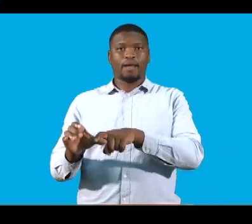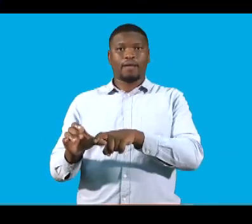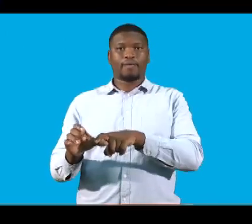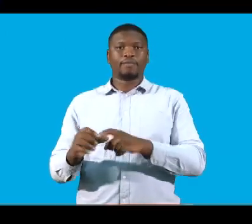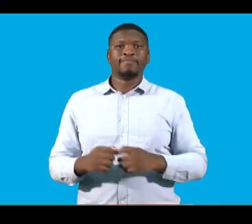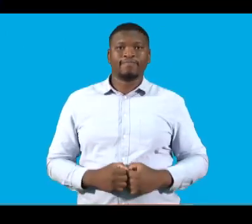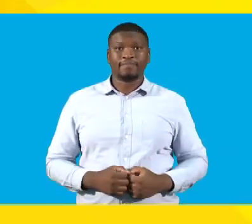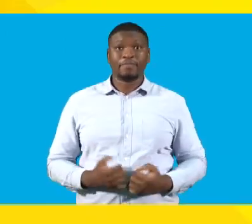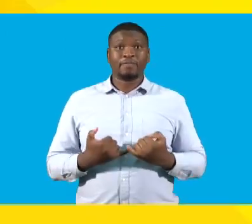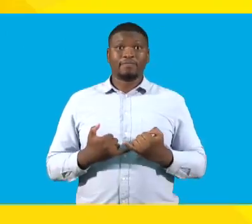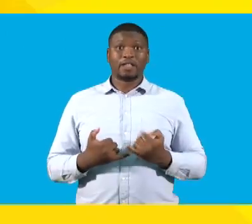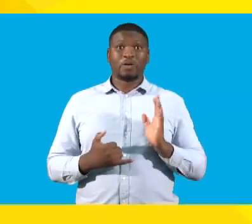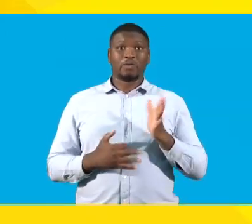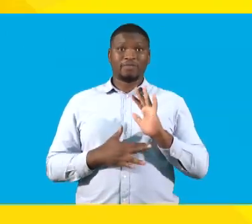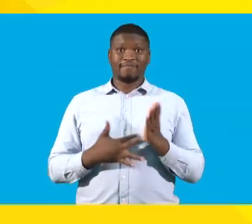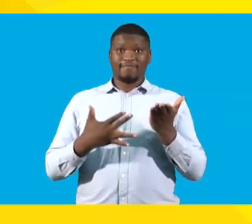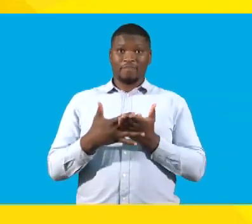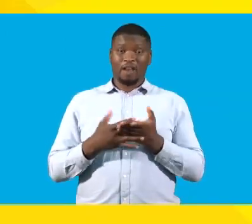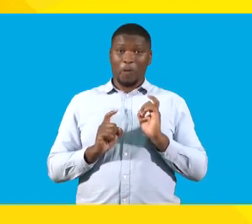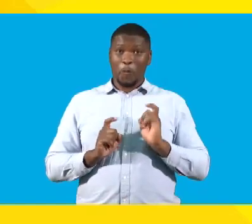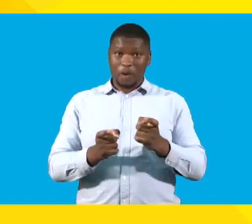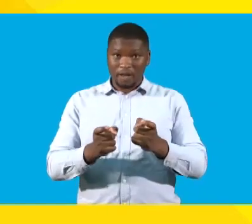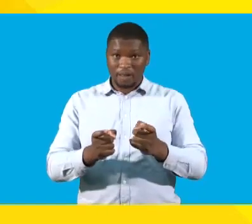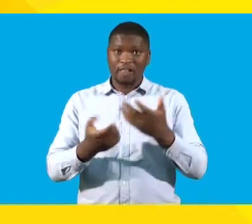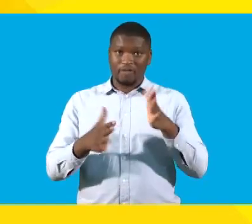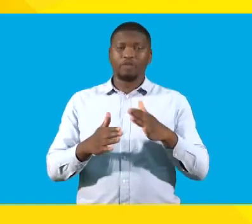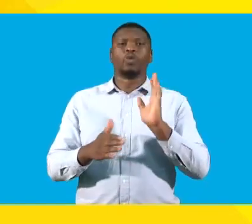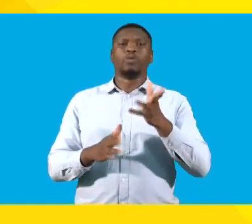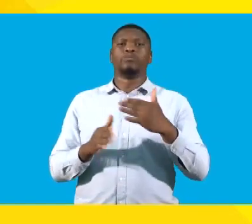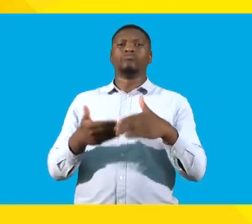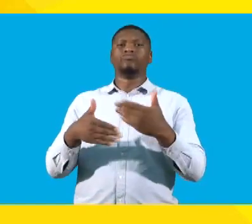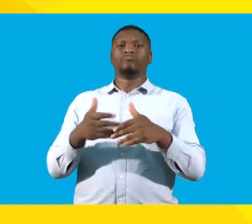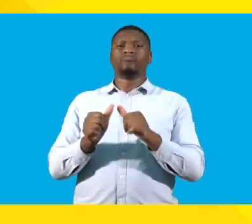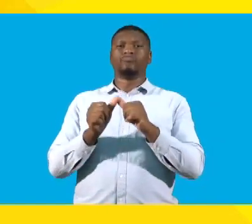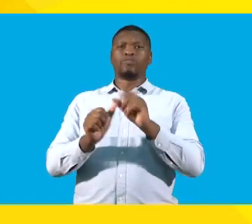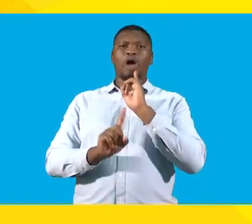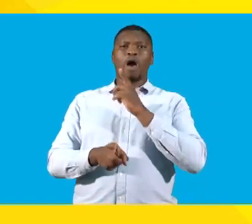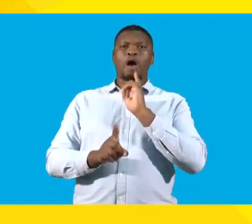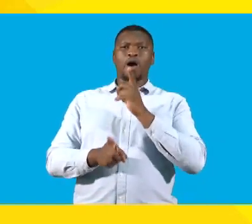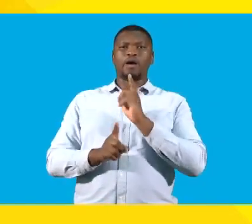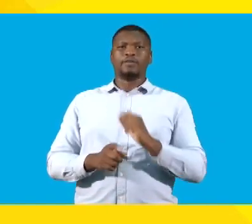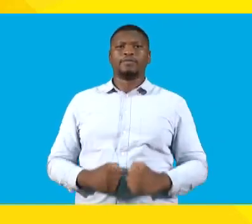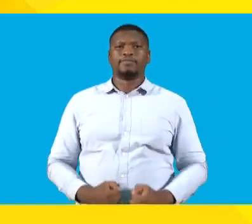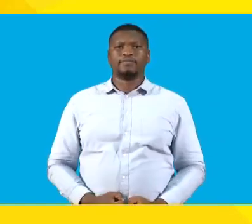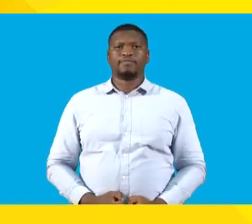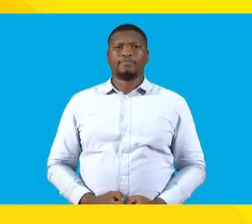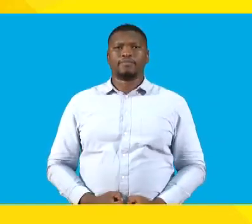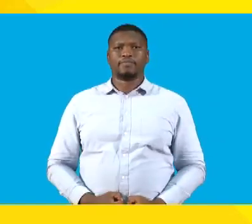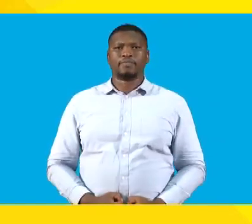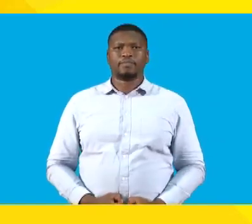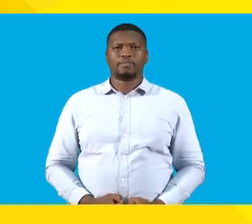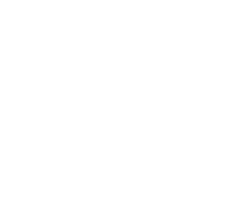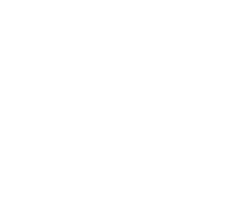question. Now, let's quickly take a quick commercial break, and then we'll be back with answering